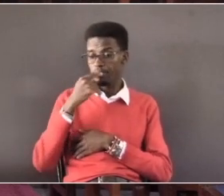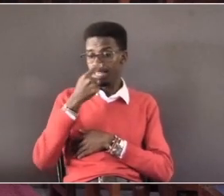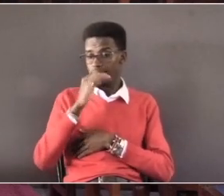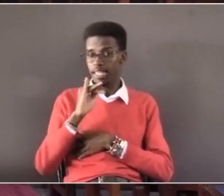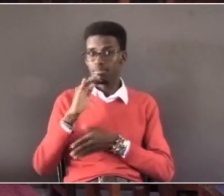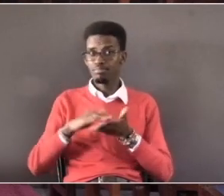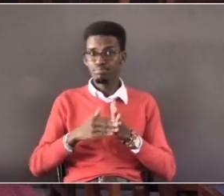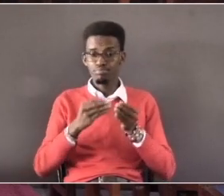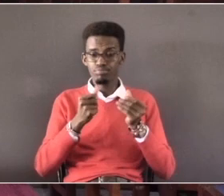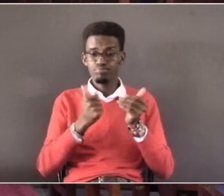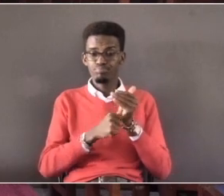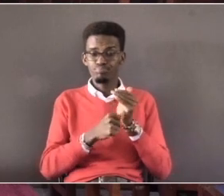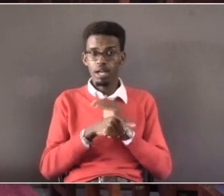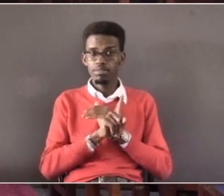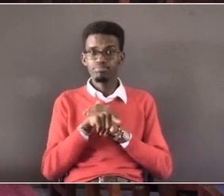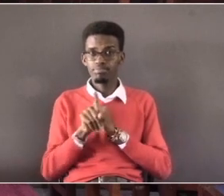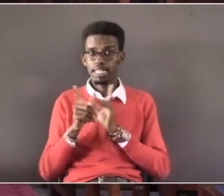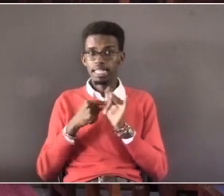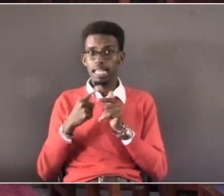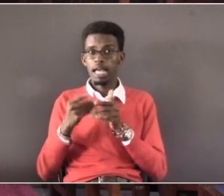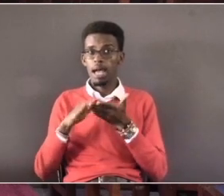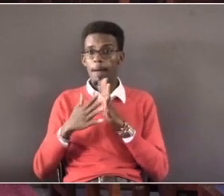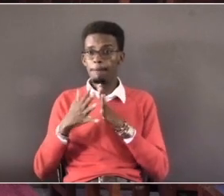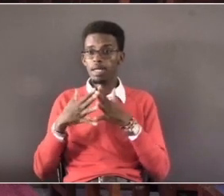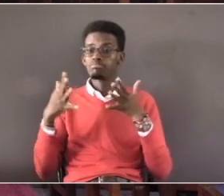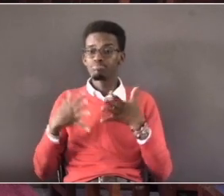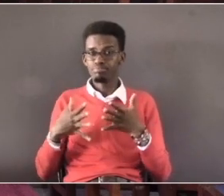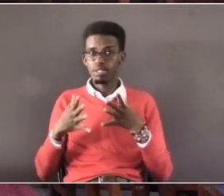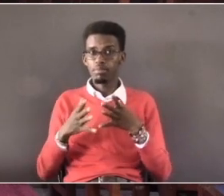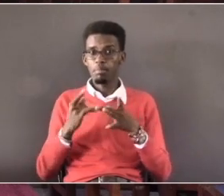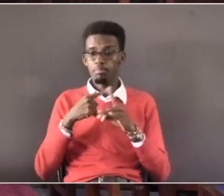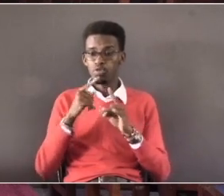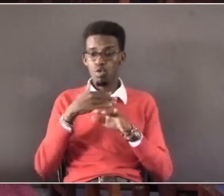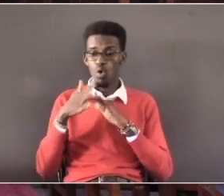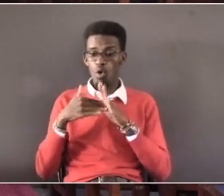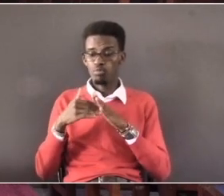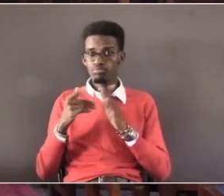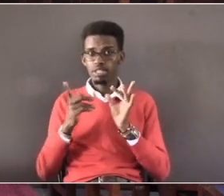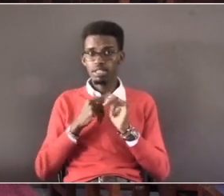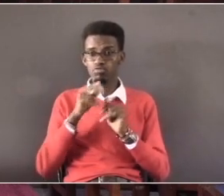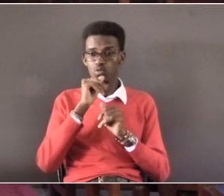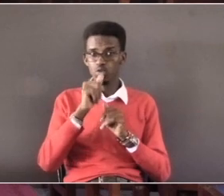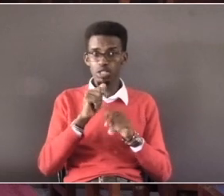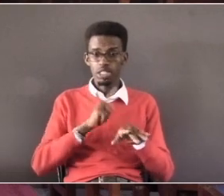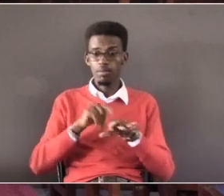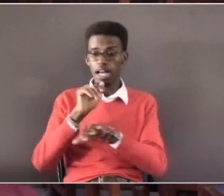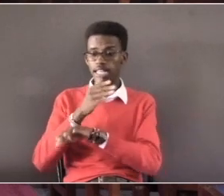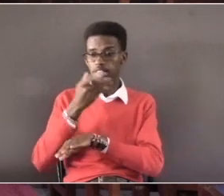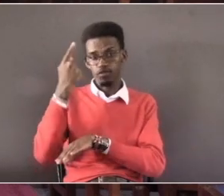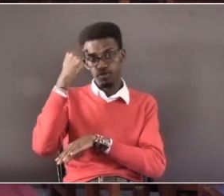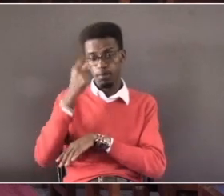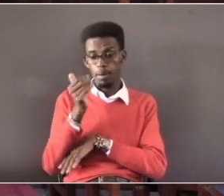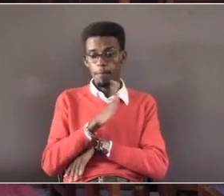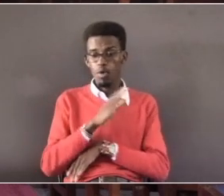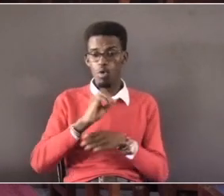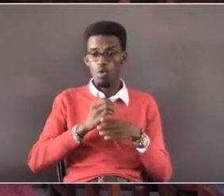maybe sort out their issue. Their emergency has now become your emergency. But all of a sudden, you're not, when you ask them for the money back or